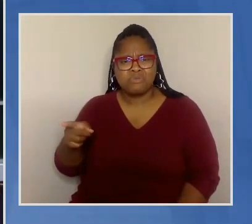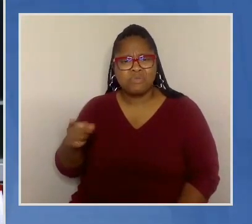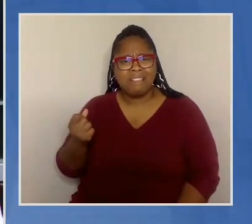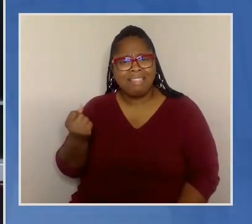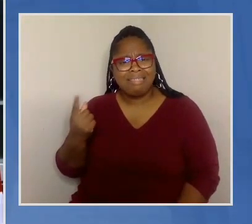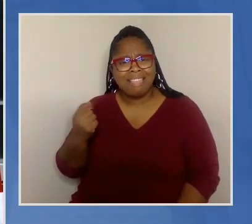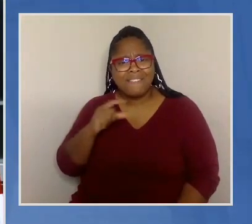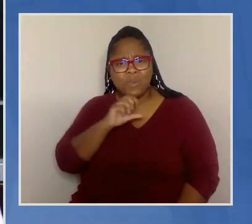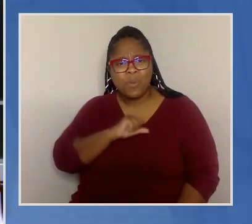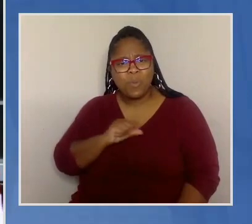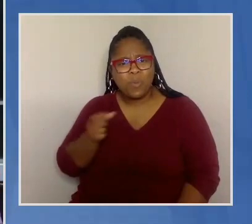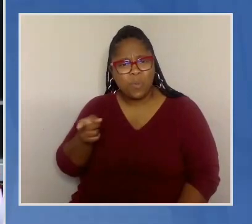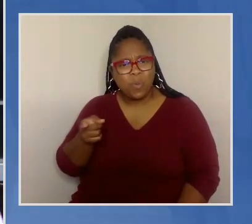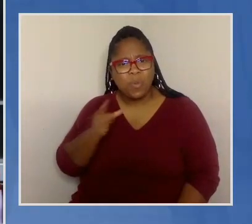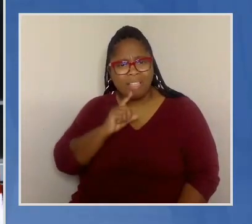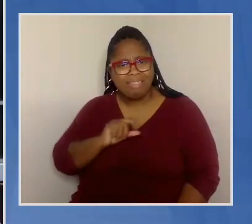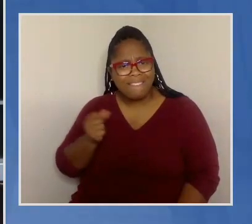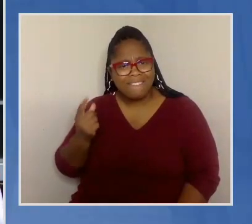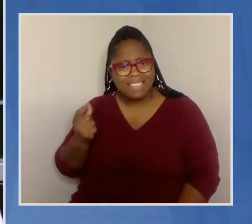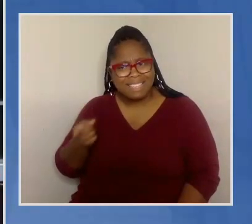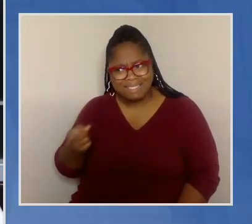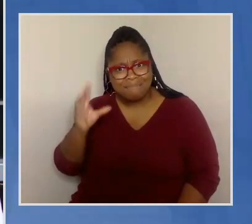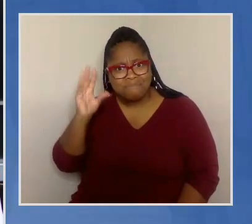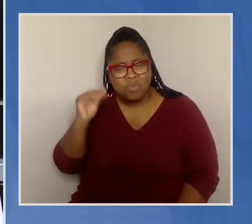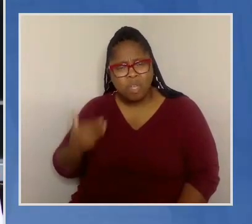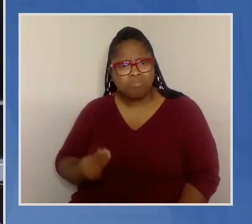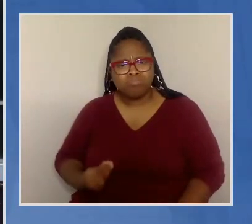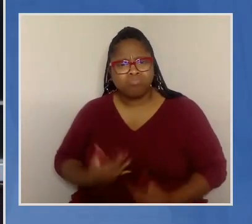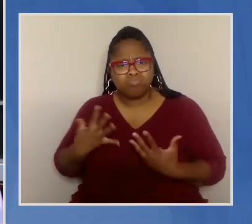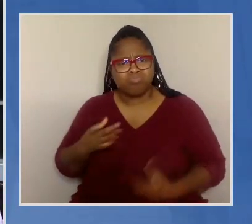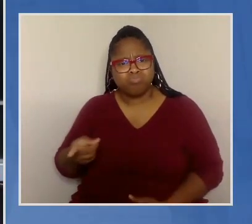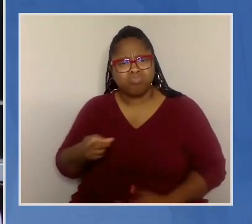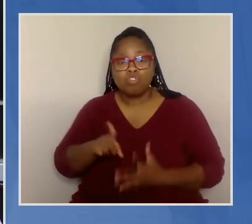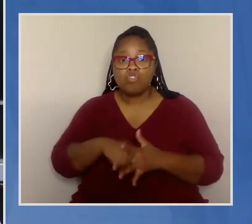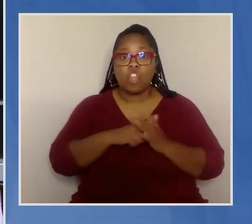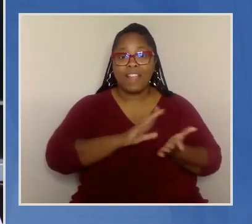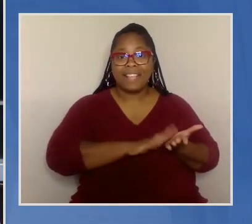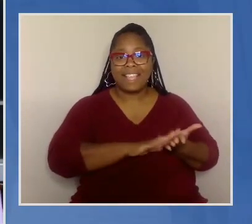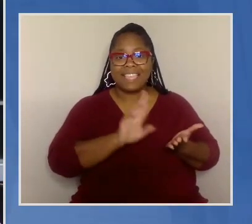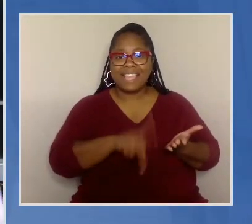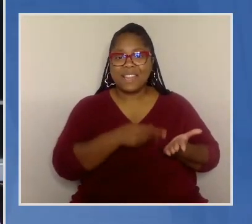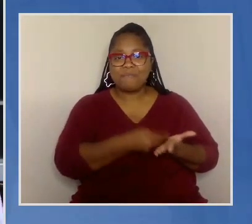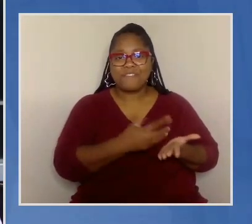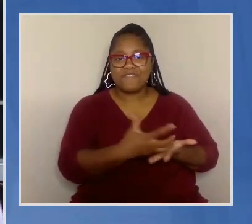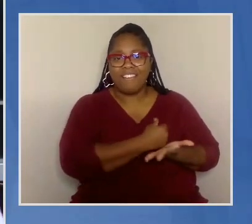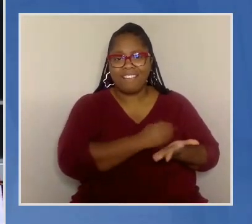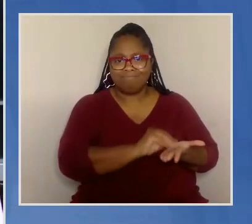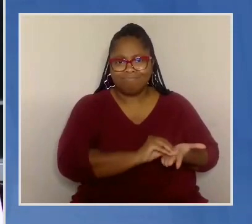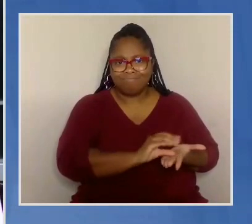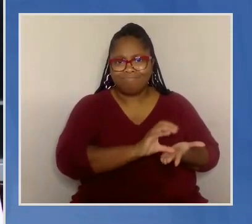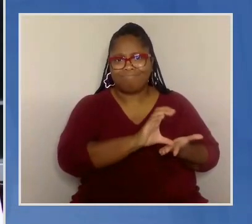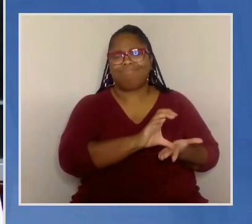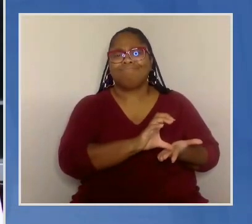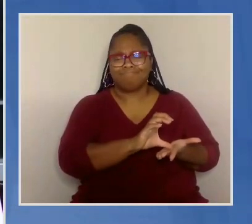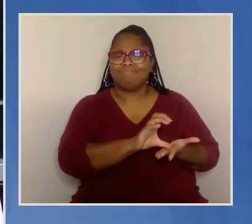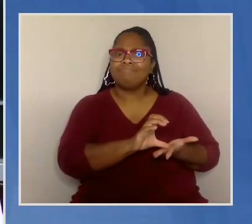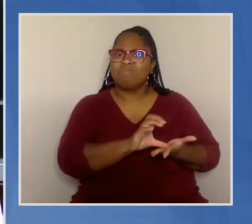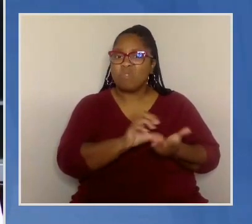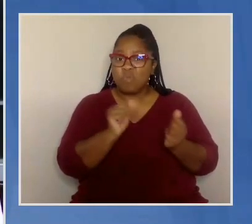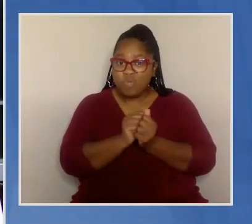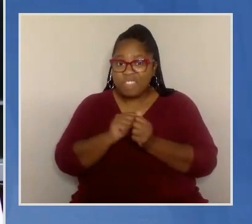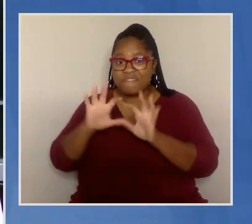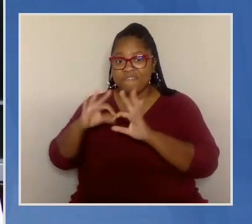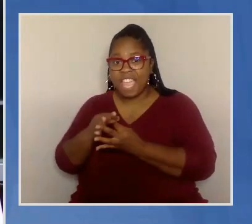inspiring 11-year-old who has started a cleanup fund and has been weekend after weekend, there with